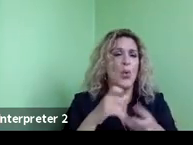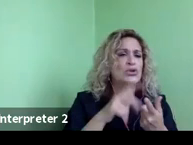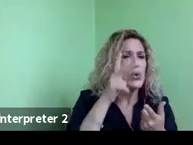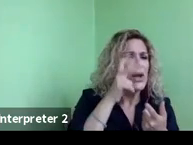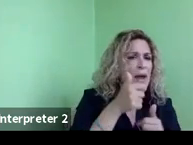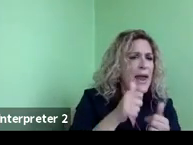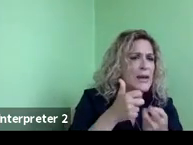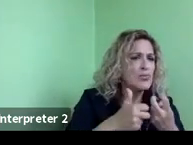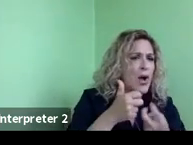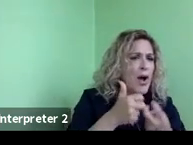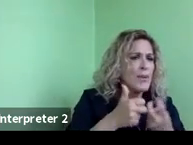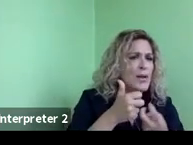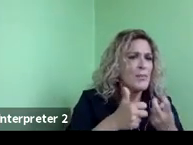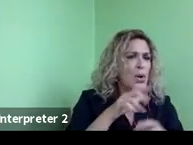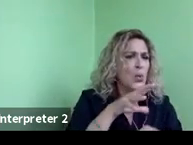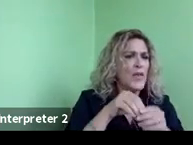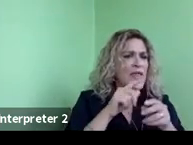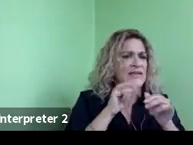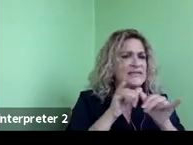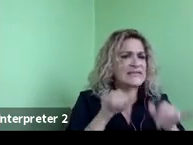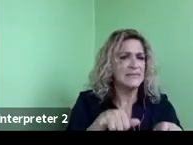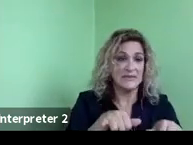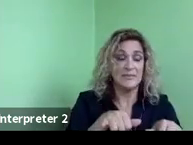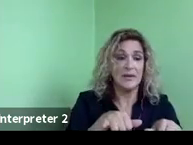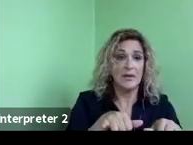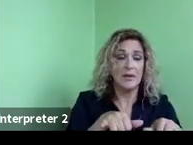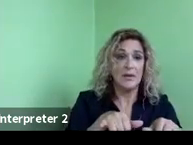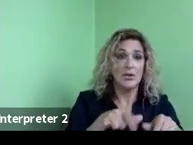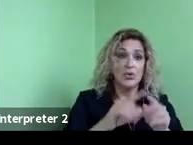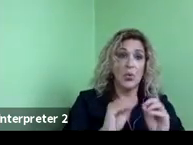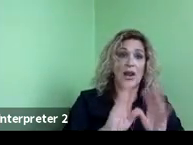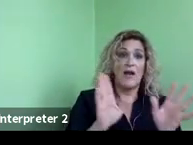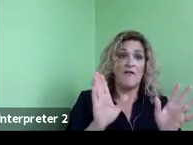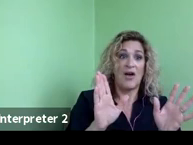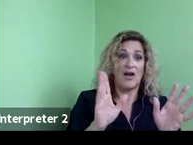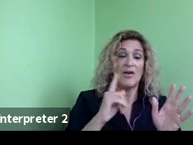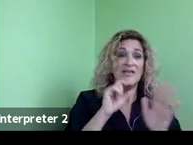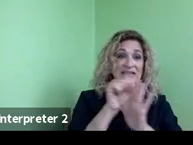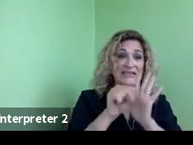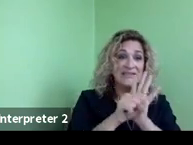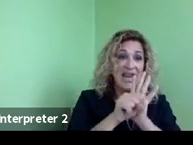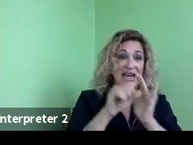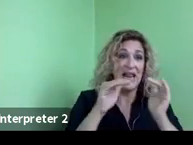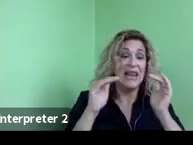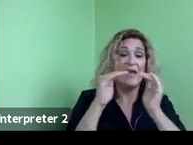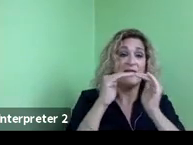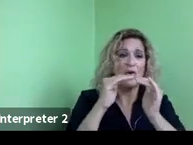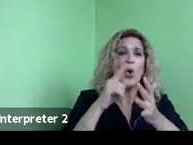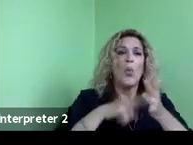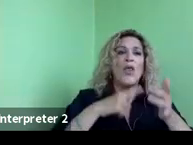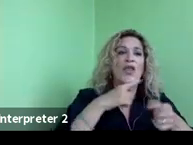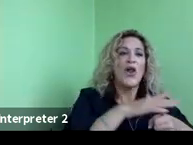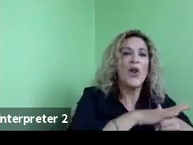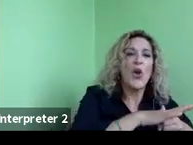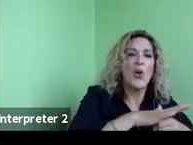to clarify, you know, at the state level, what the local districts are meant to do. So what